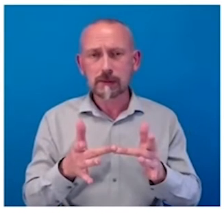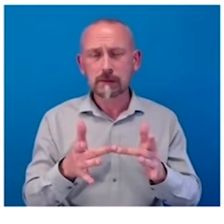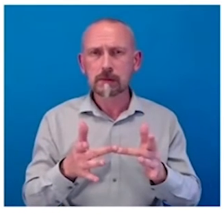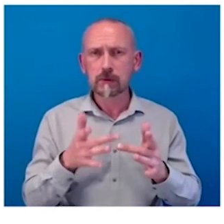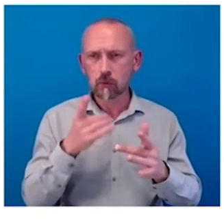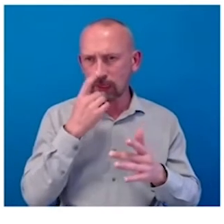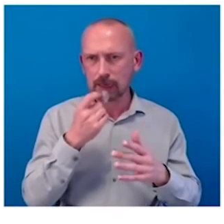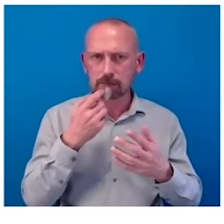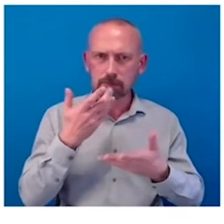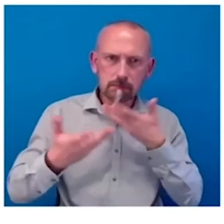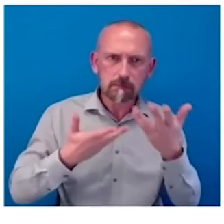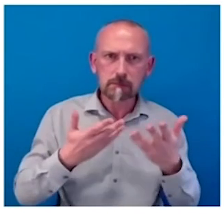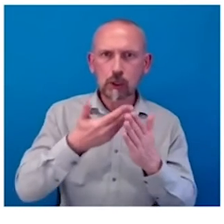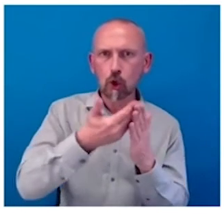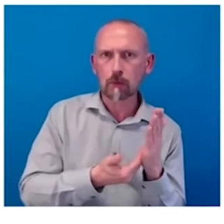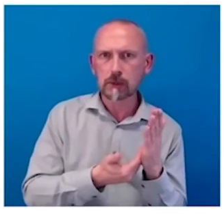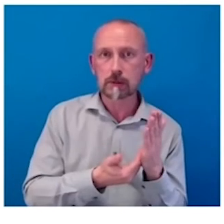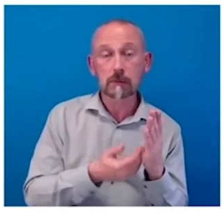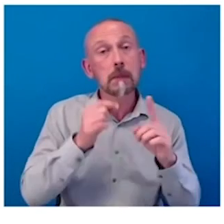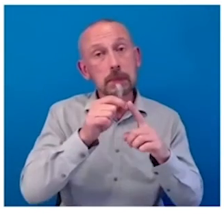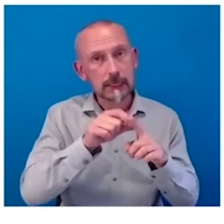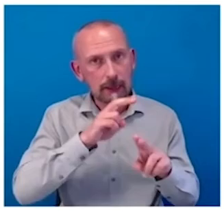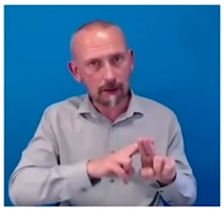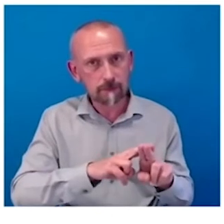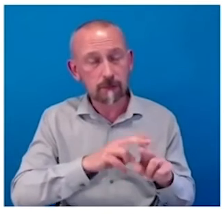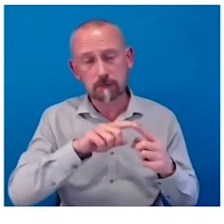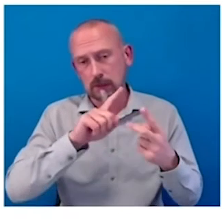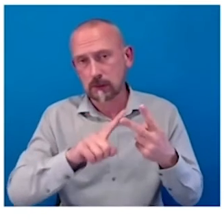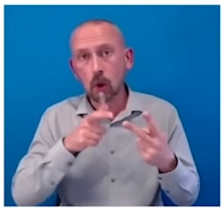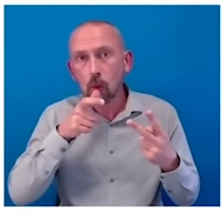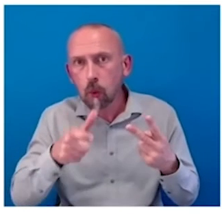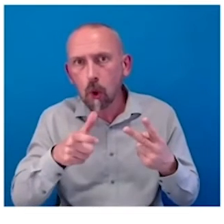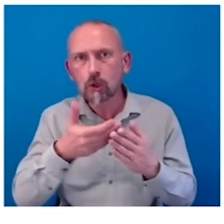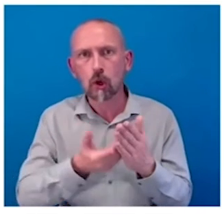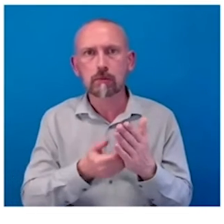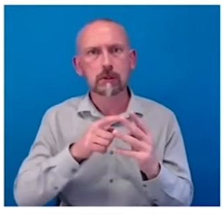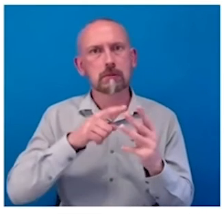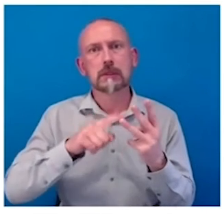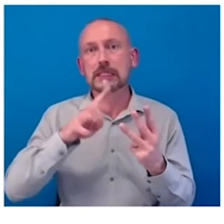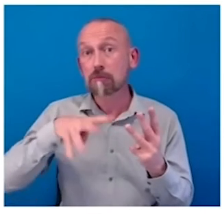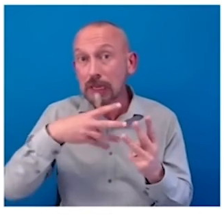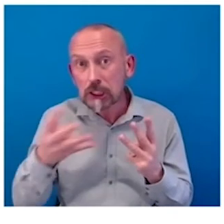that isn't just PDFs. It's also things like Word documents or spreadsheets or other forms of document.